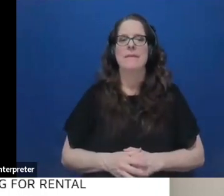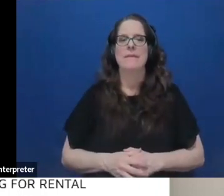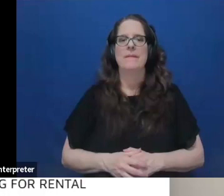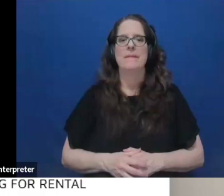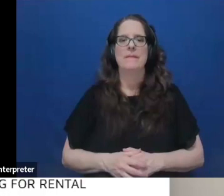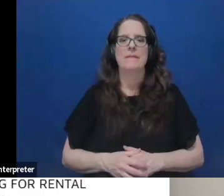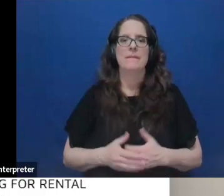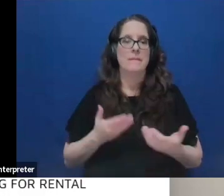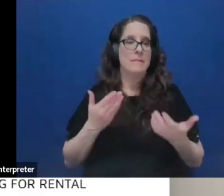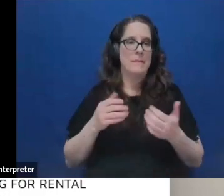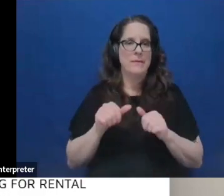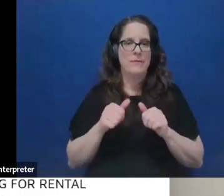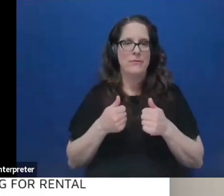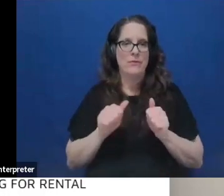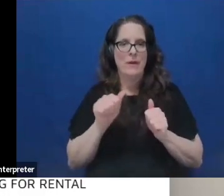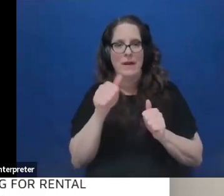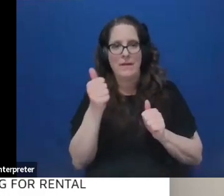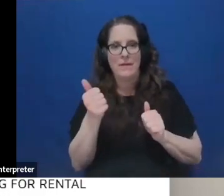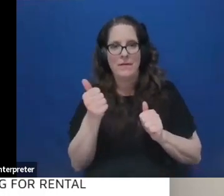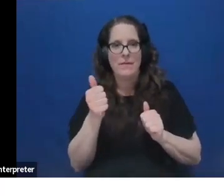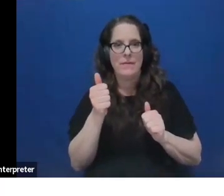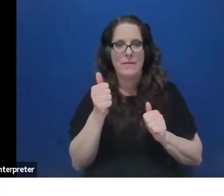Or click on this.